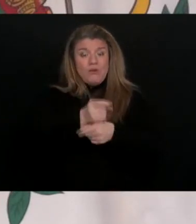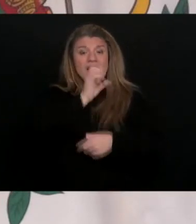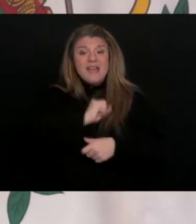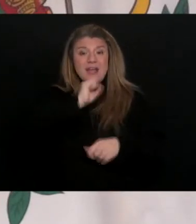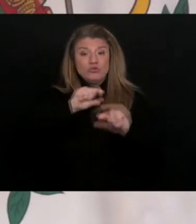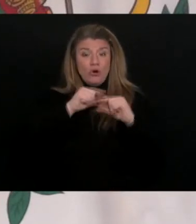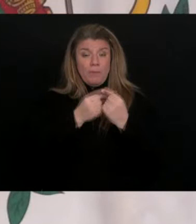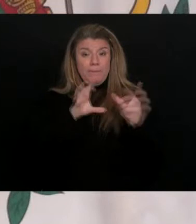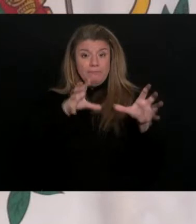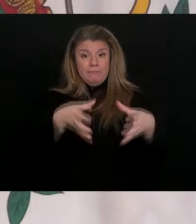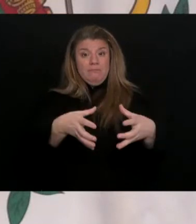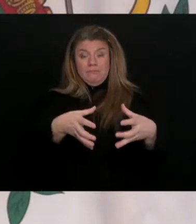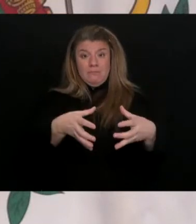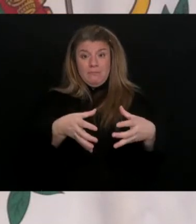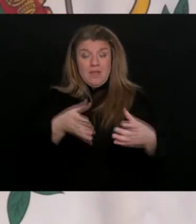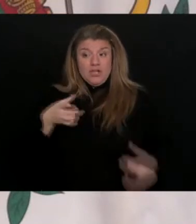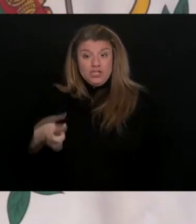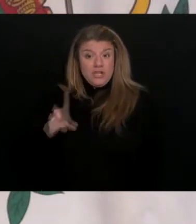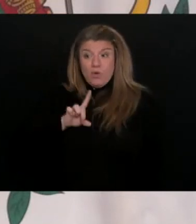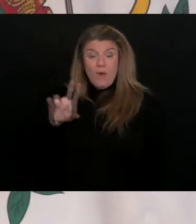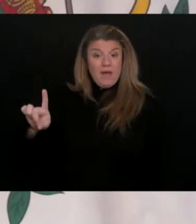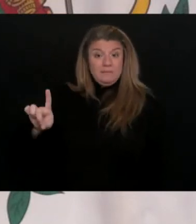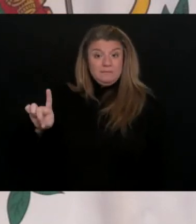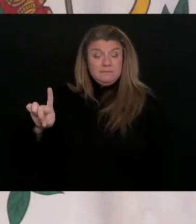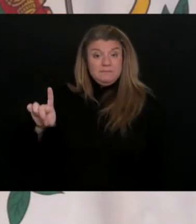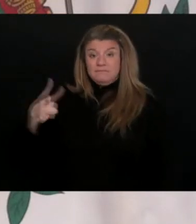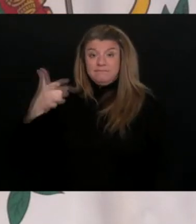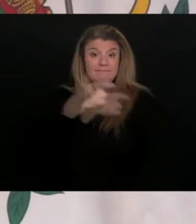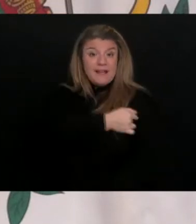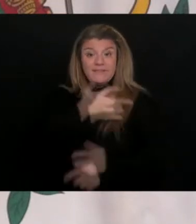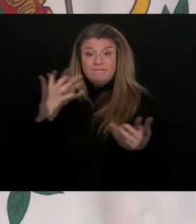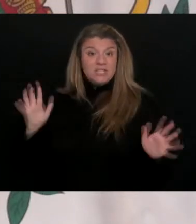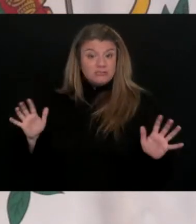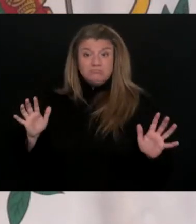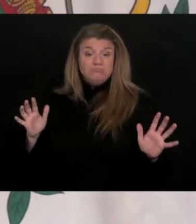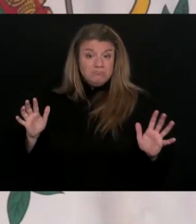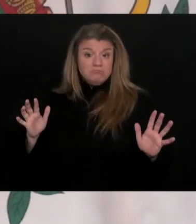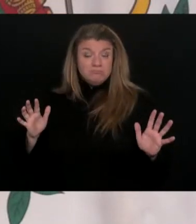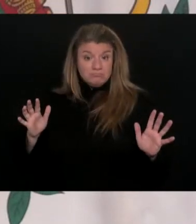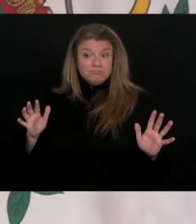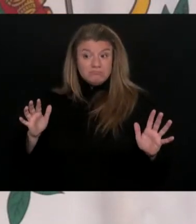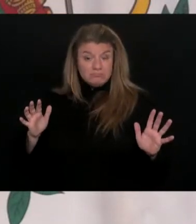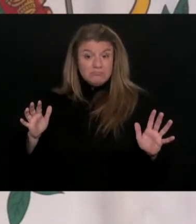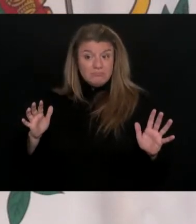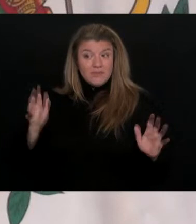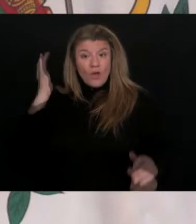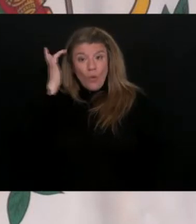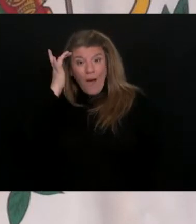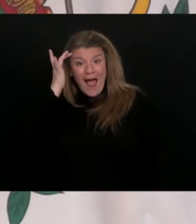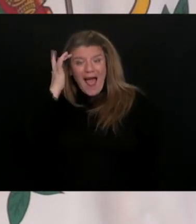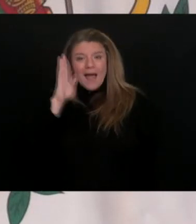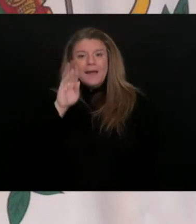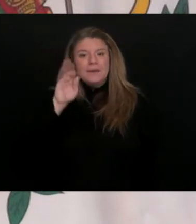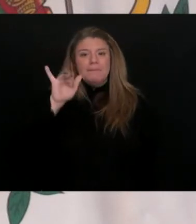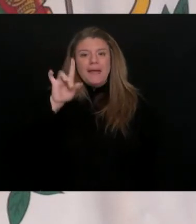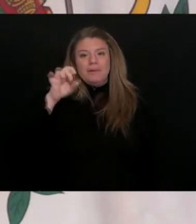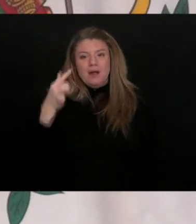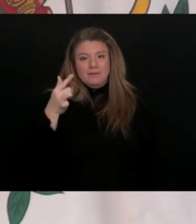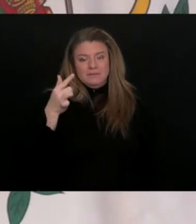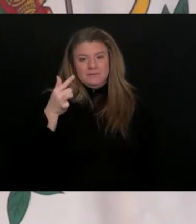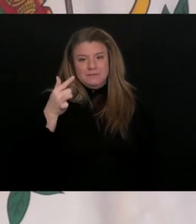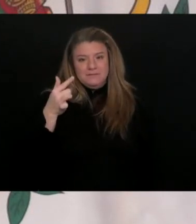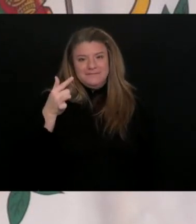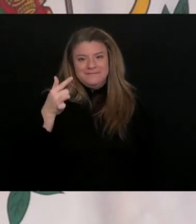any question, she went and she got right across the finish line by watching Baby Dog.